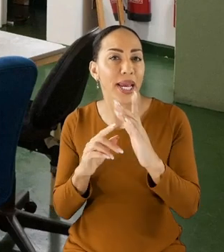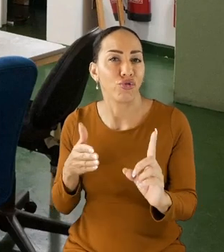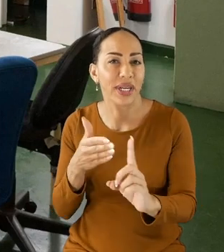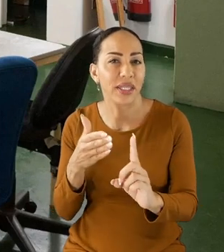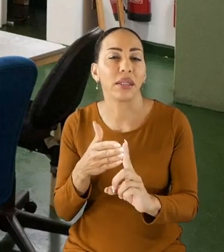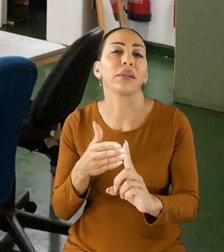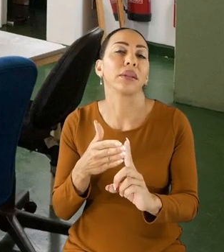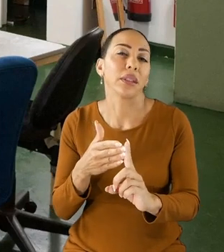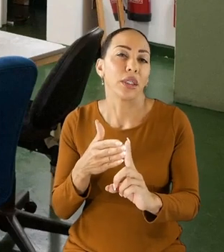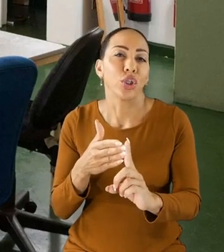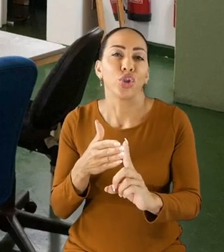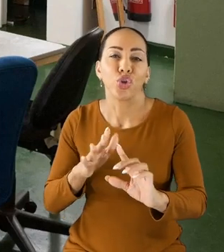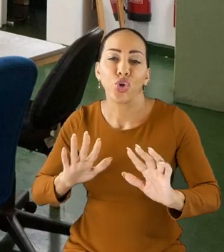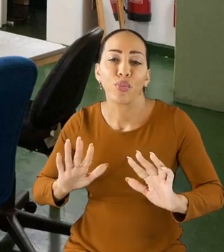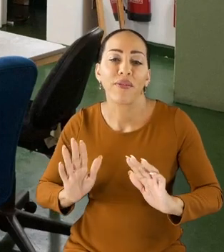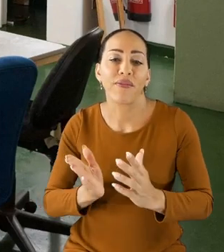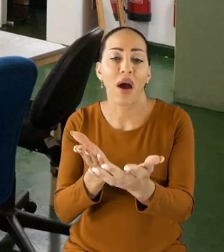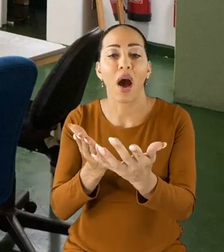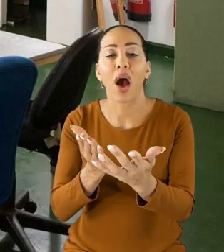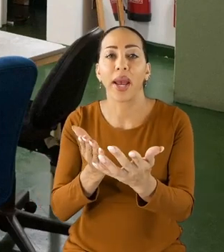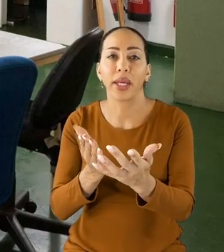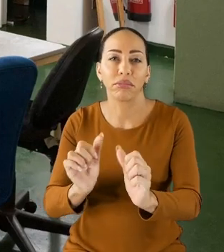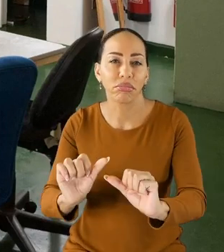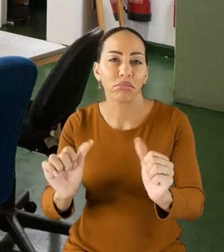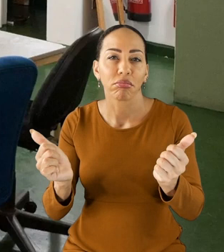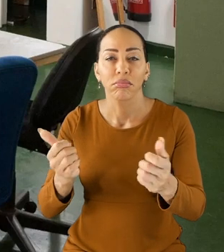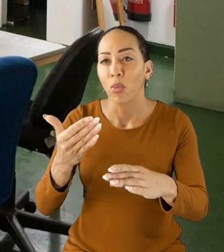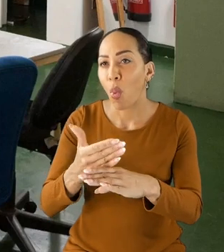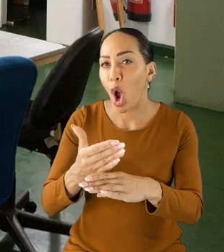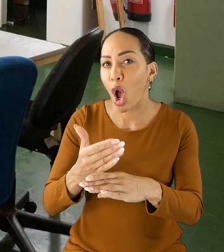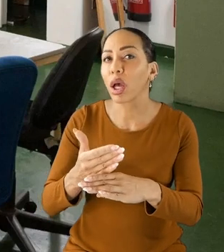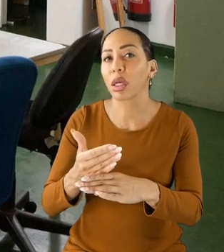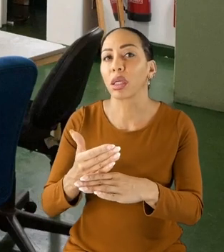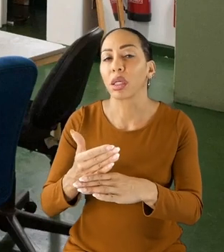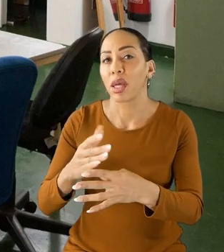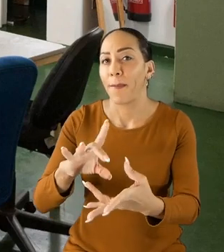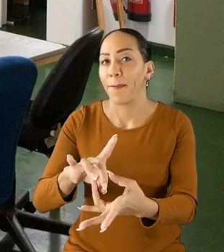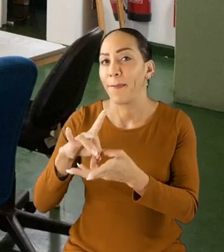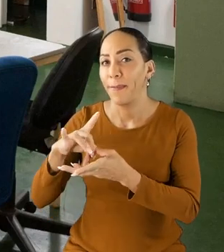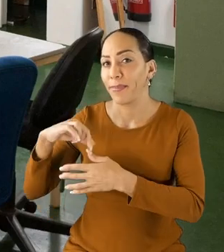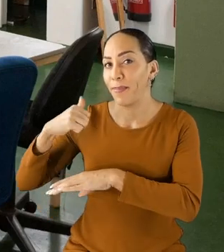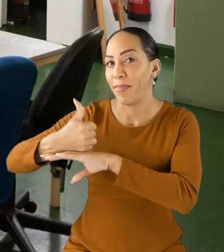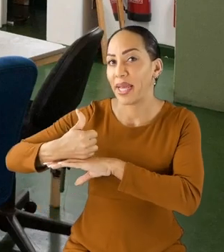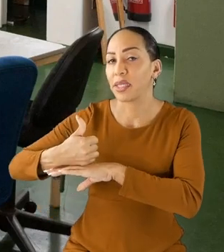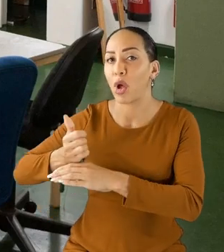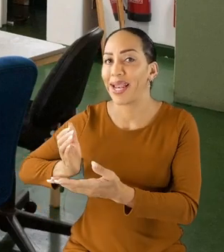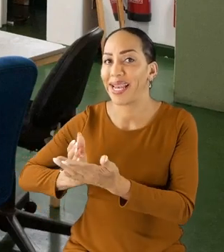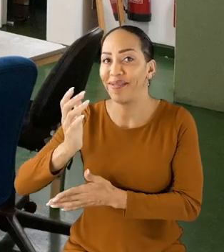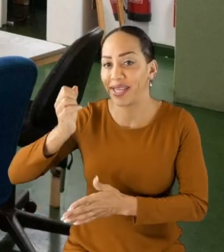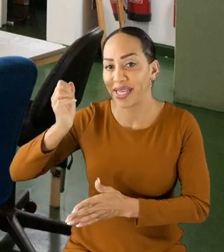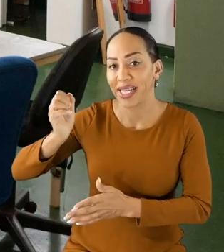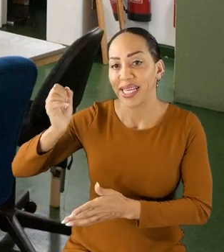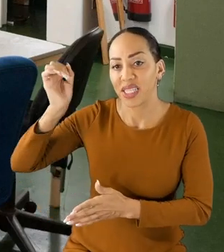Arts Online is to provide critique of work that comes from a place of lived experience and understanding,